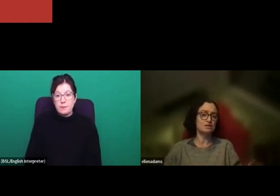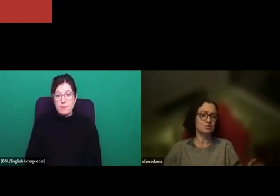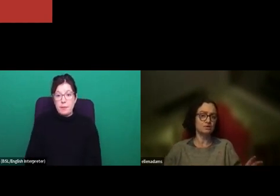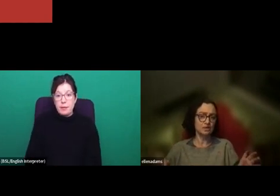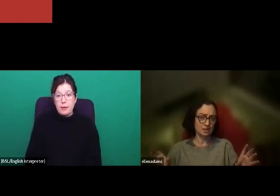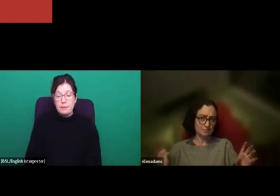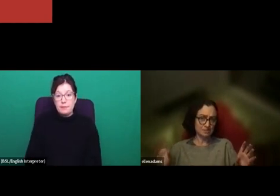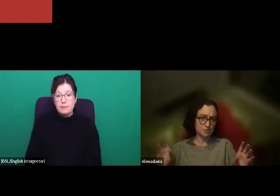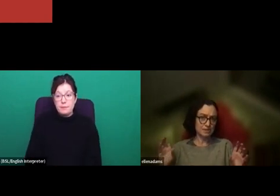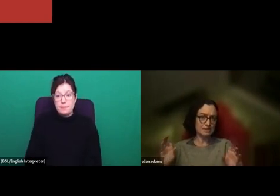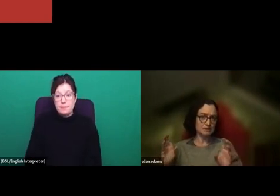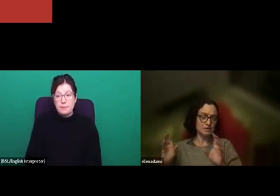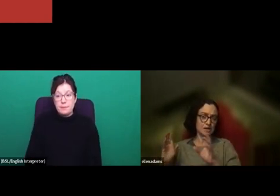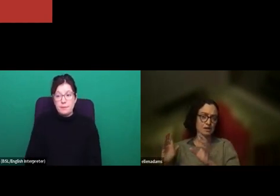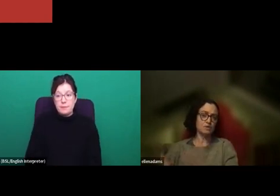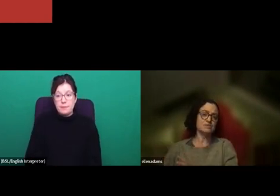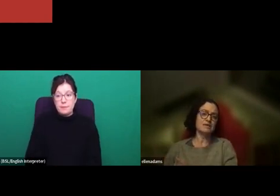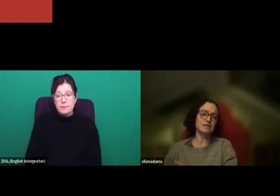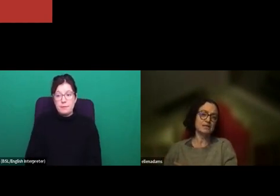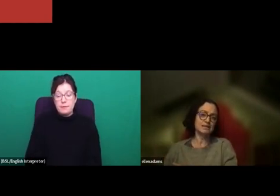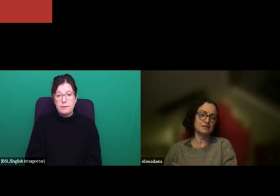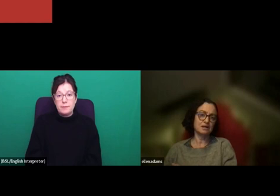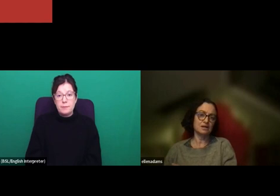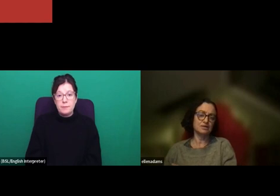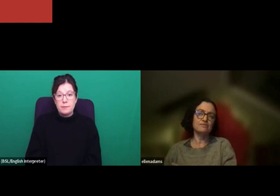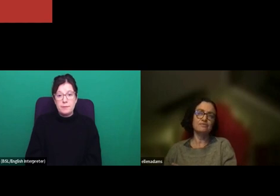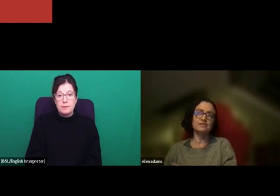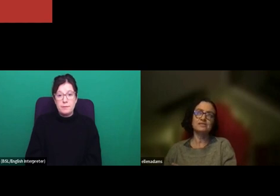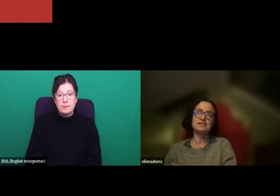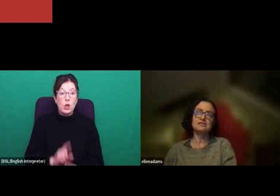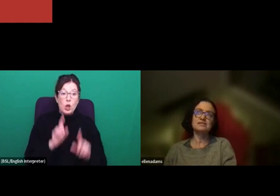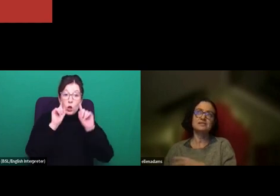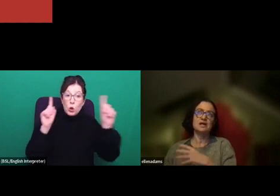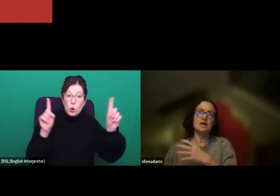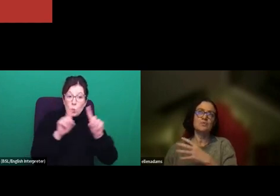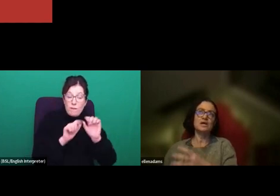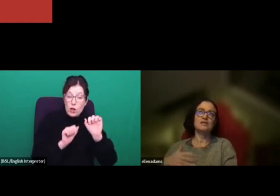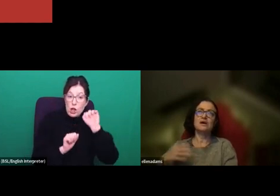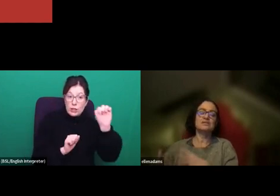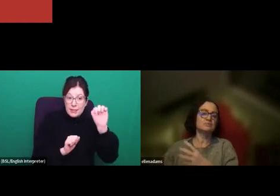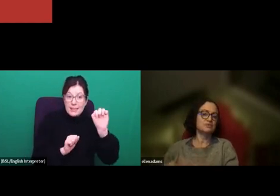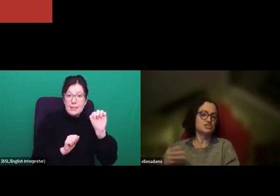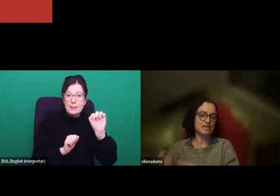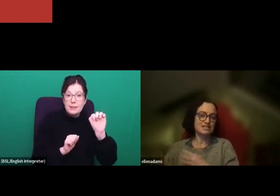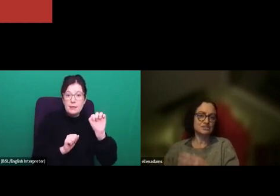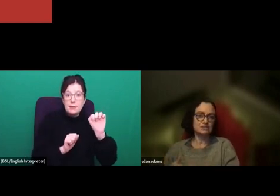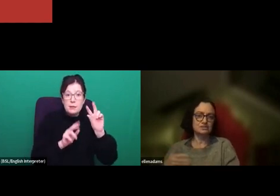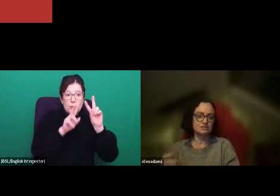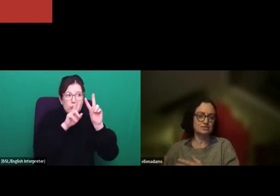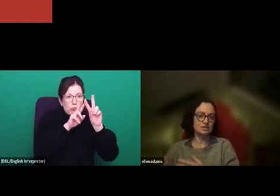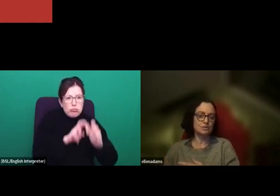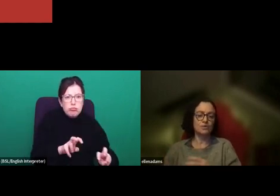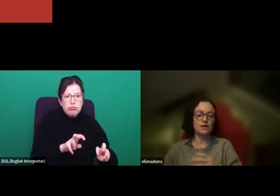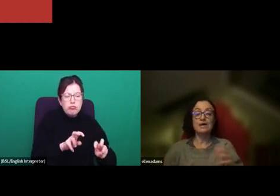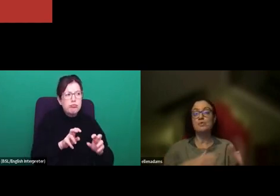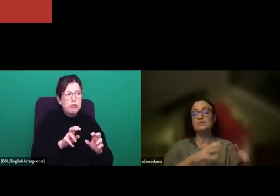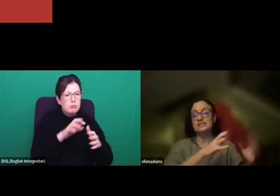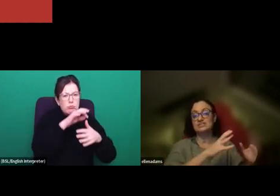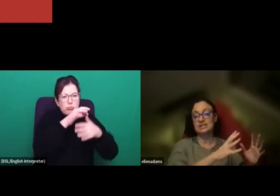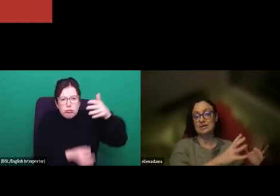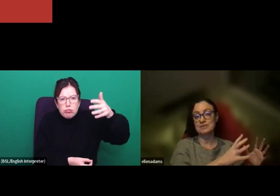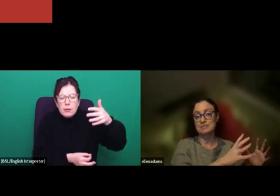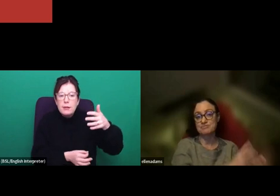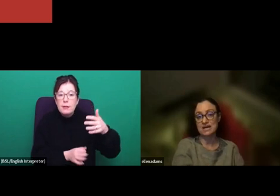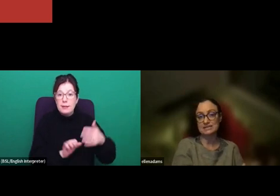little dialogue between what's happening in universities with art appreciation and so on, and